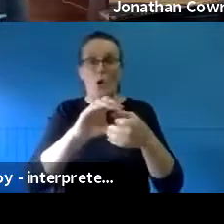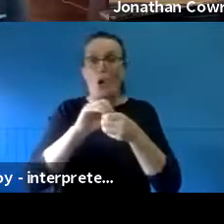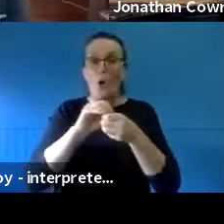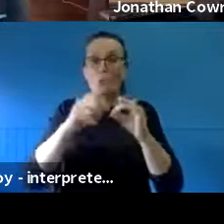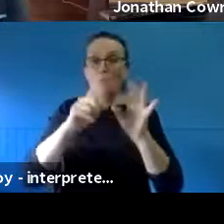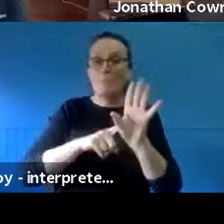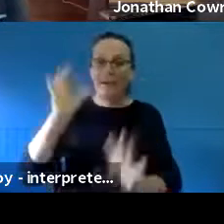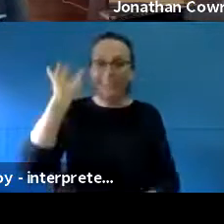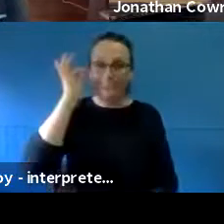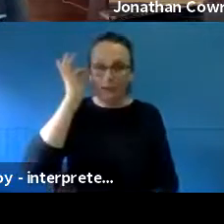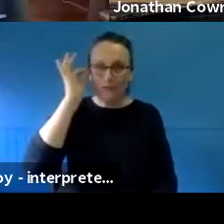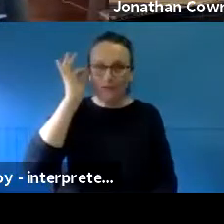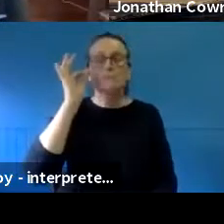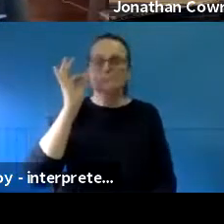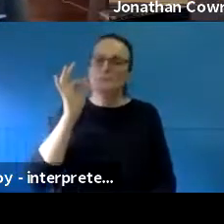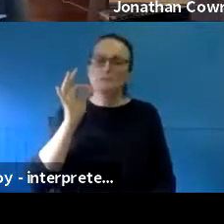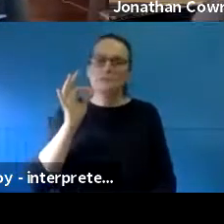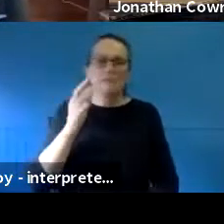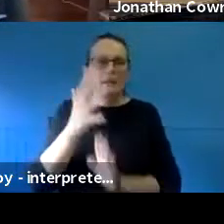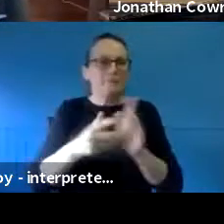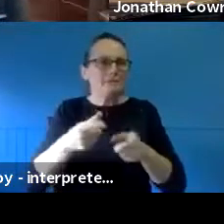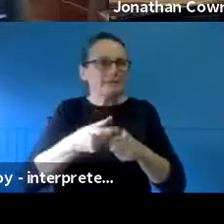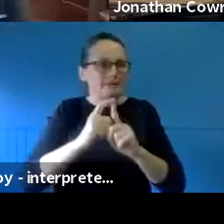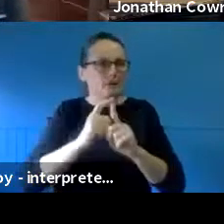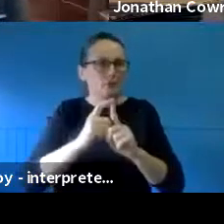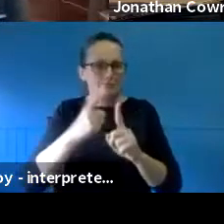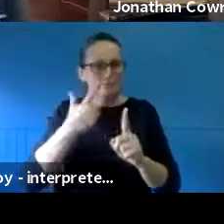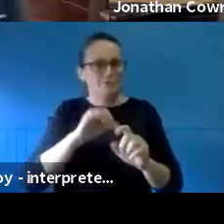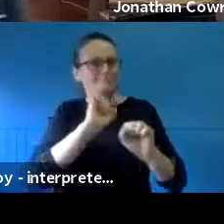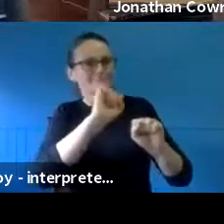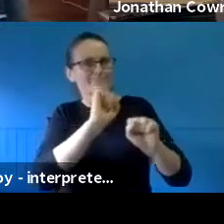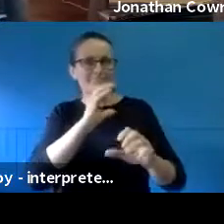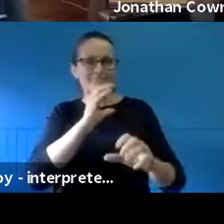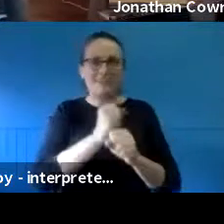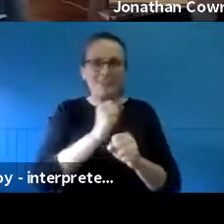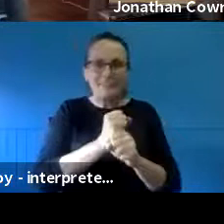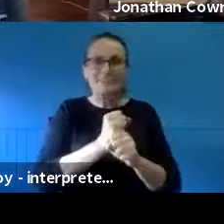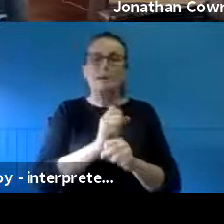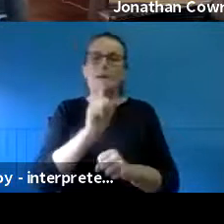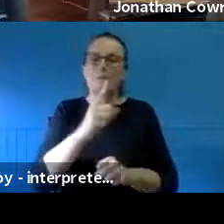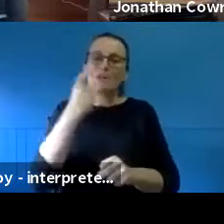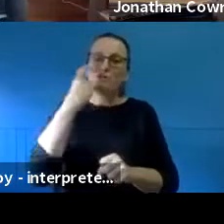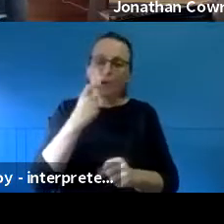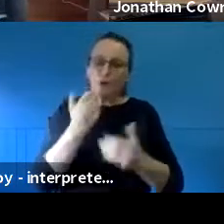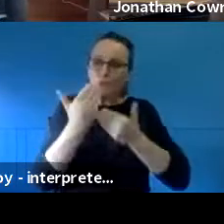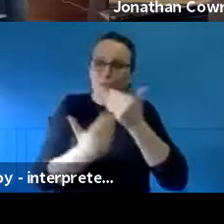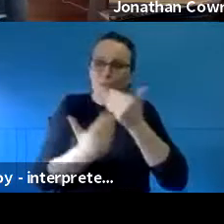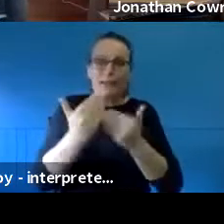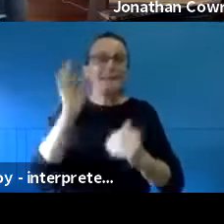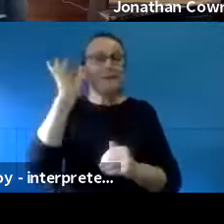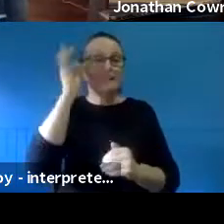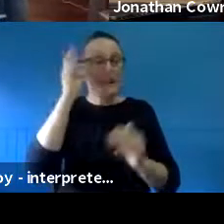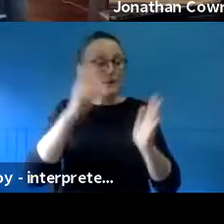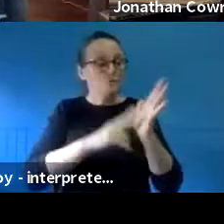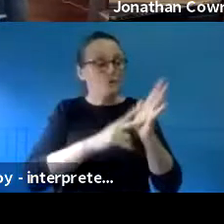which comes with a whole heap of challenges, particularly around the political area, but trying to explain how council venues